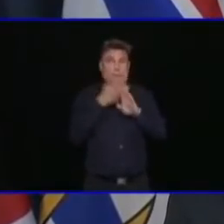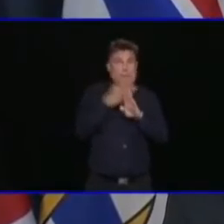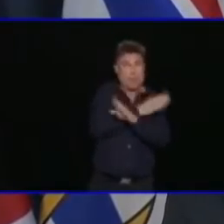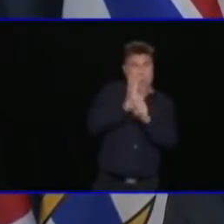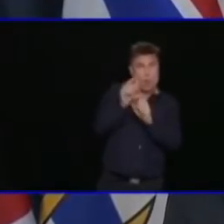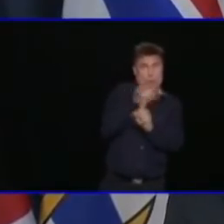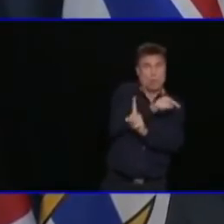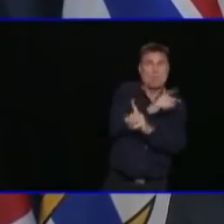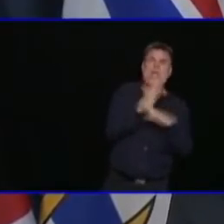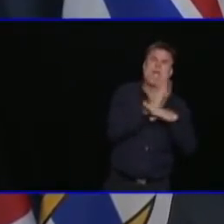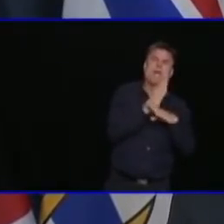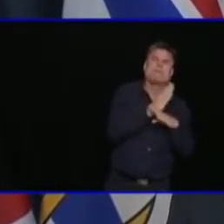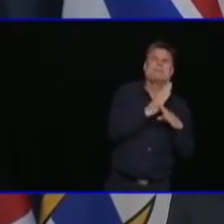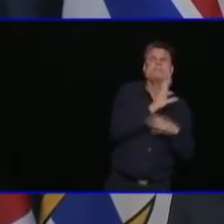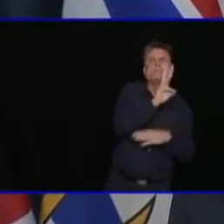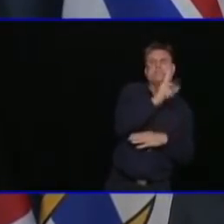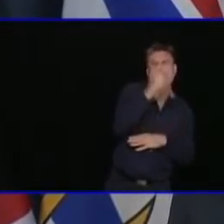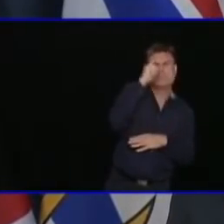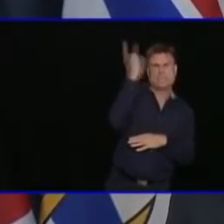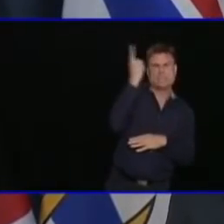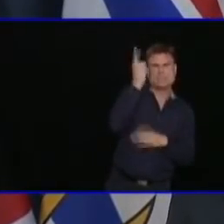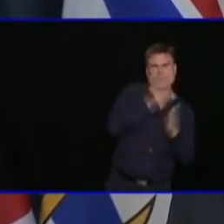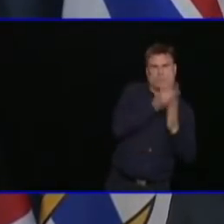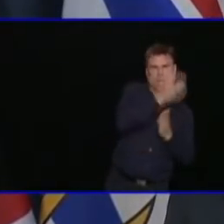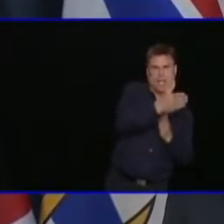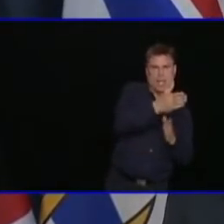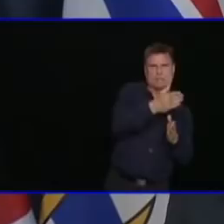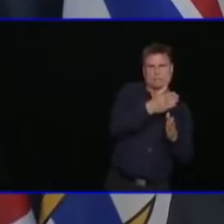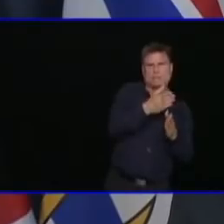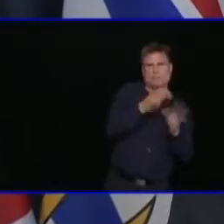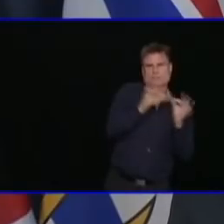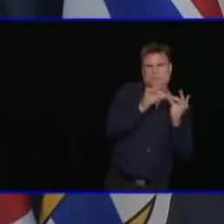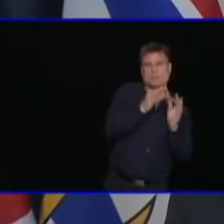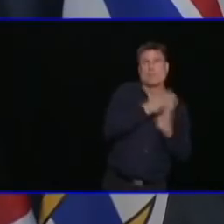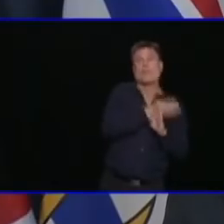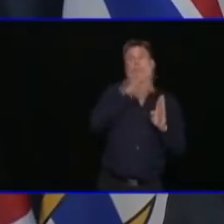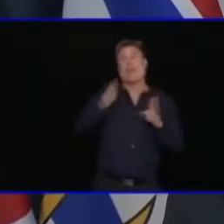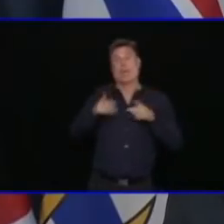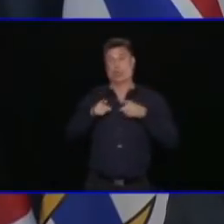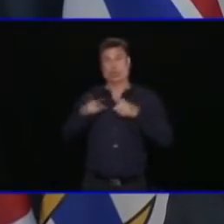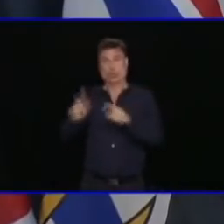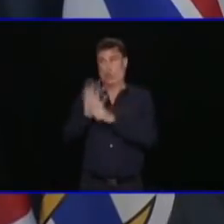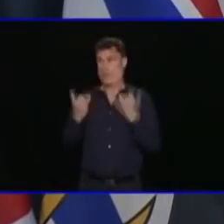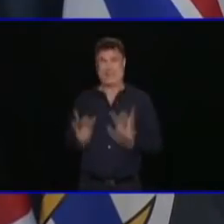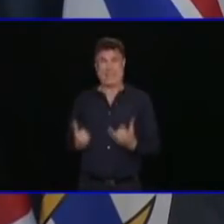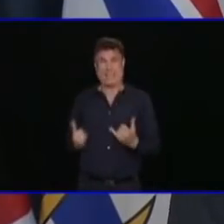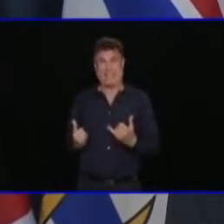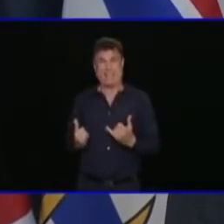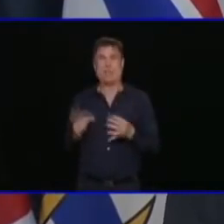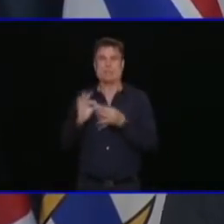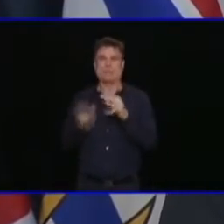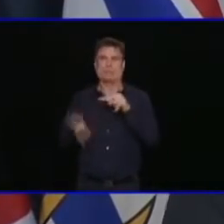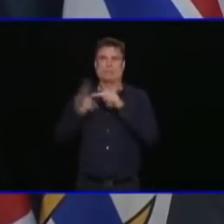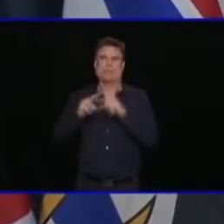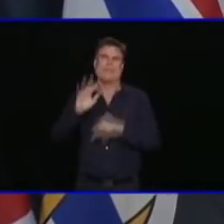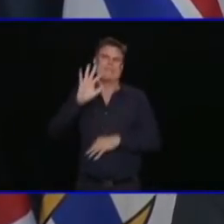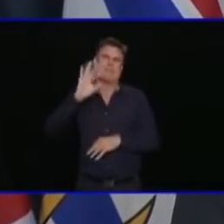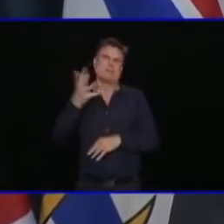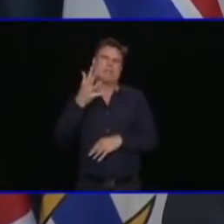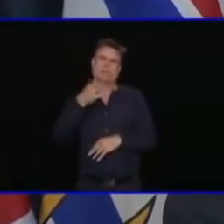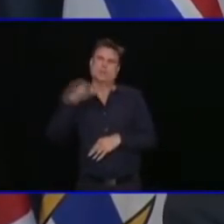The COVID peak pricing was between $5 and $8 per unit. The recent analysis has seen that drop